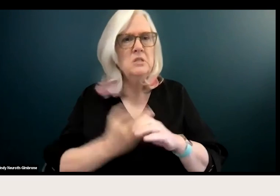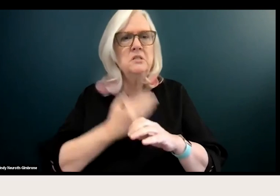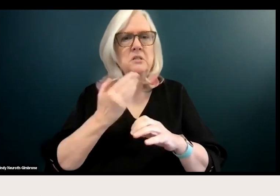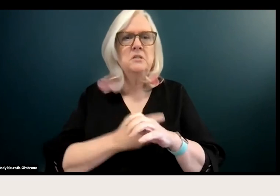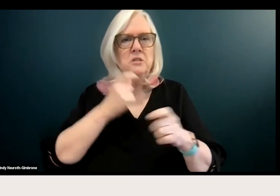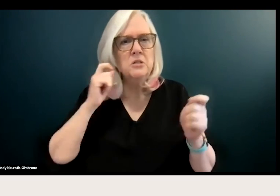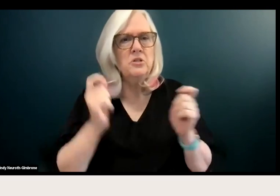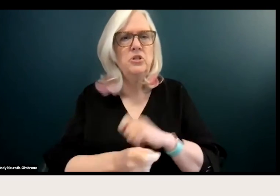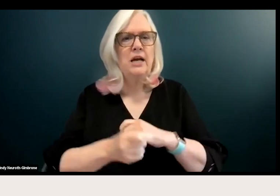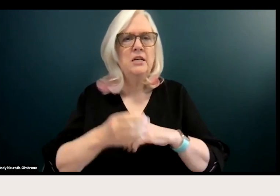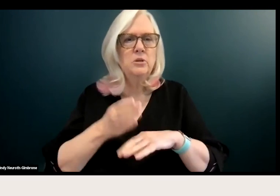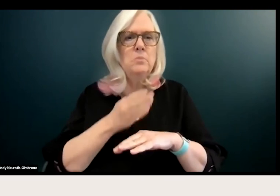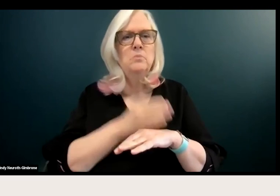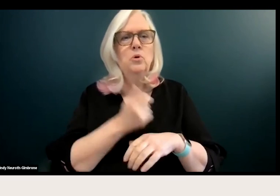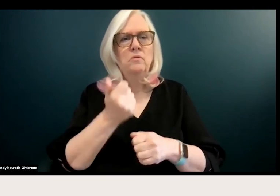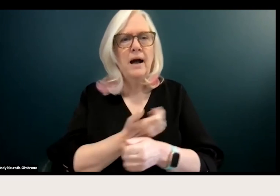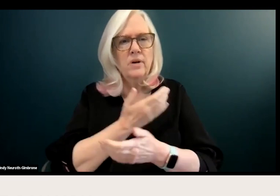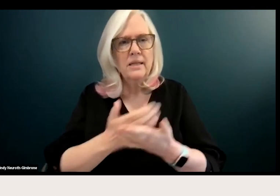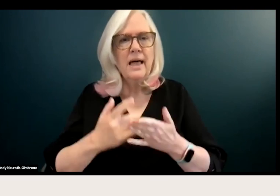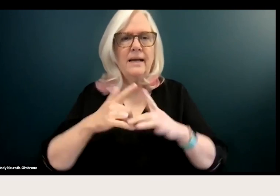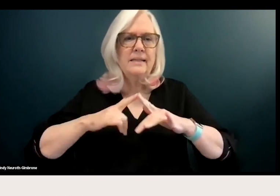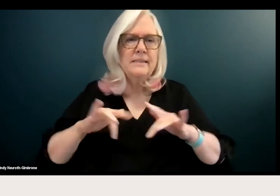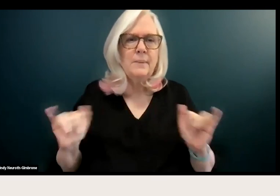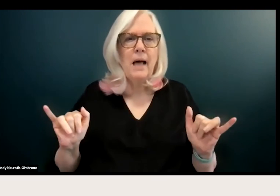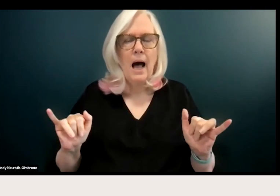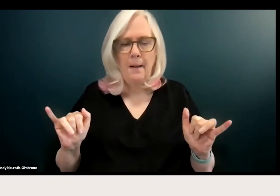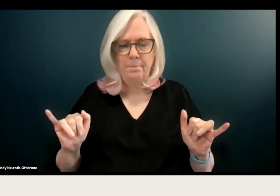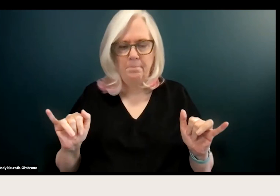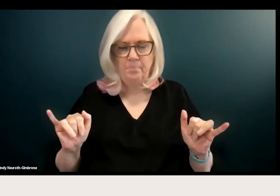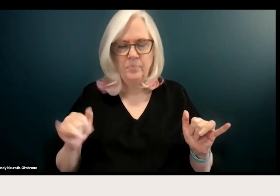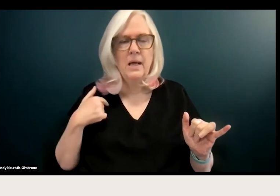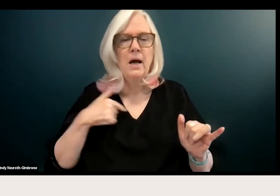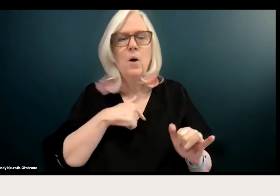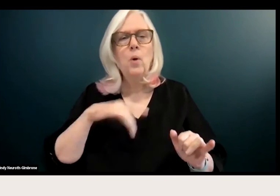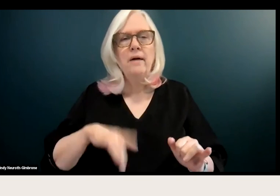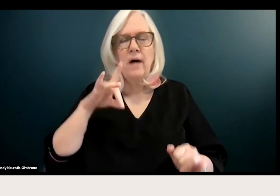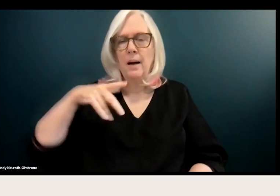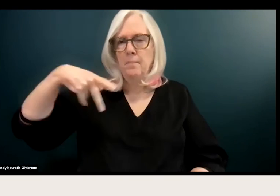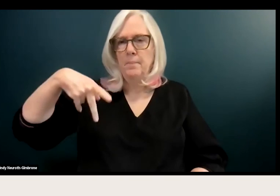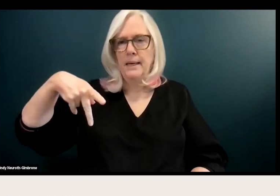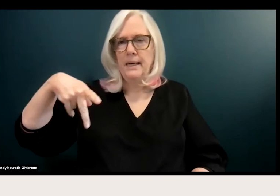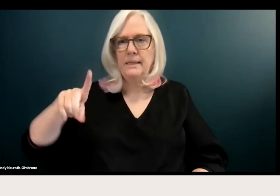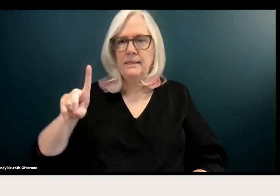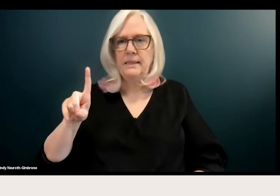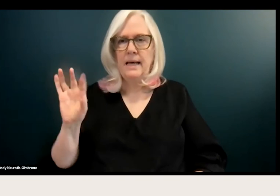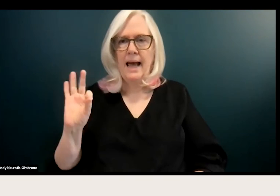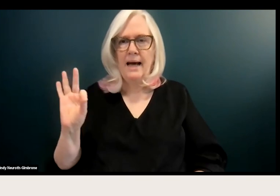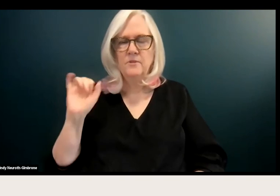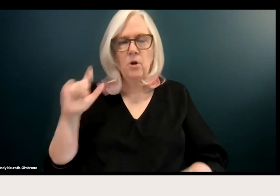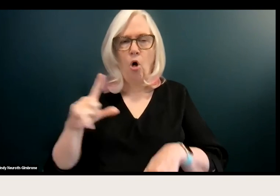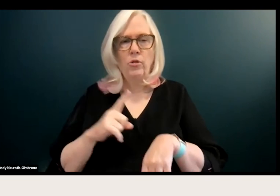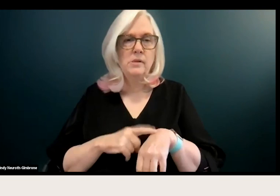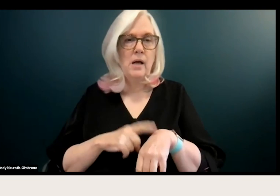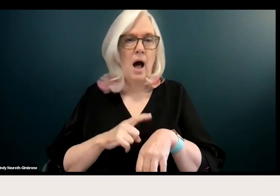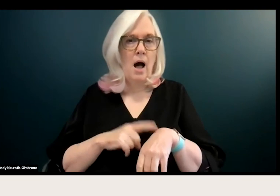is a process. It's one that we're still going through. We find PDFs all the time that are not readable, that we